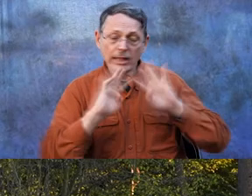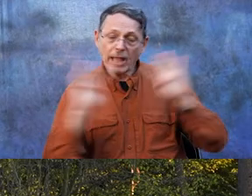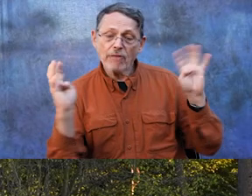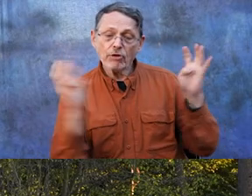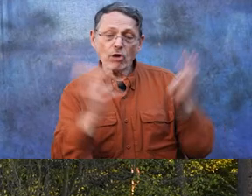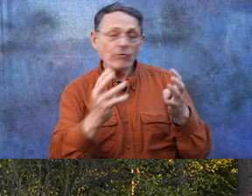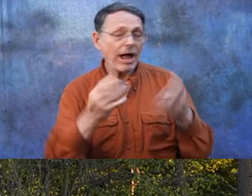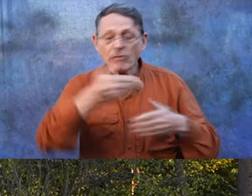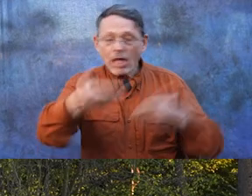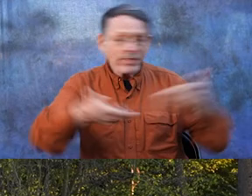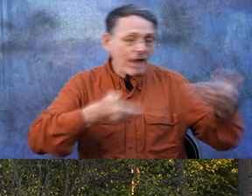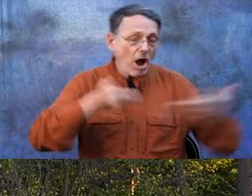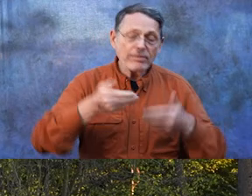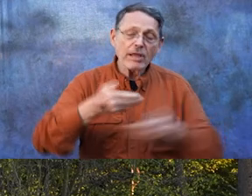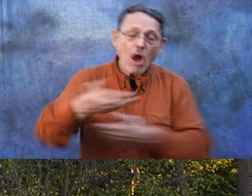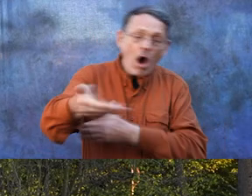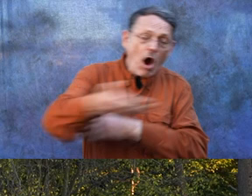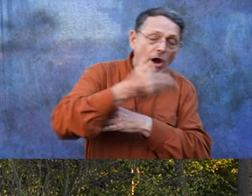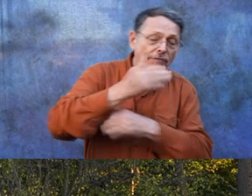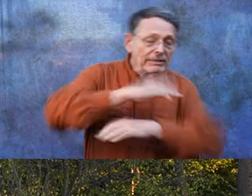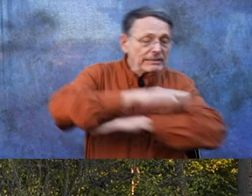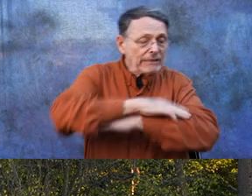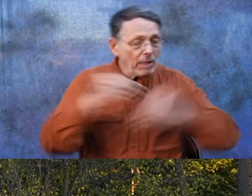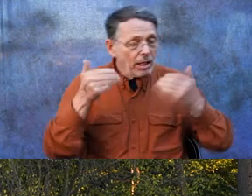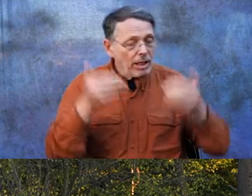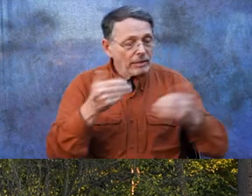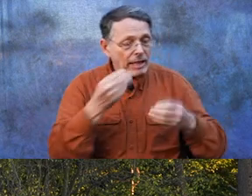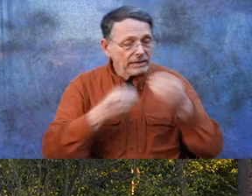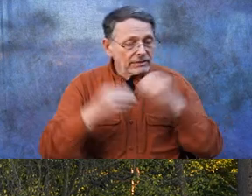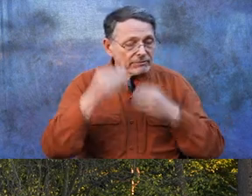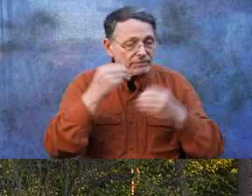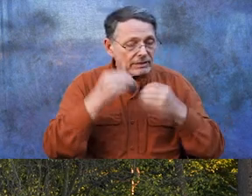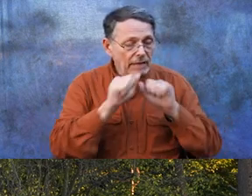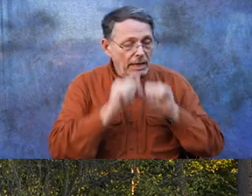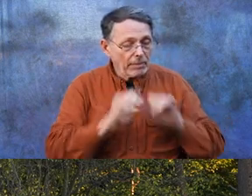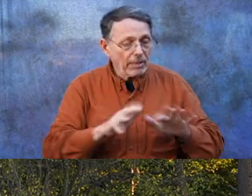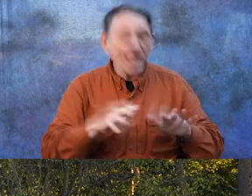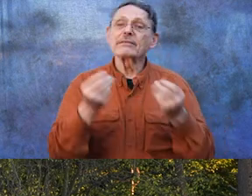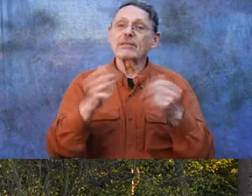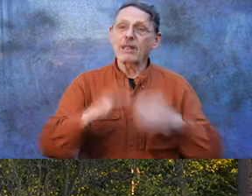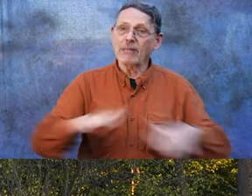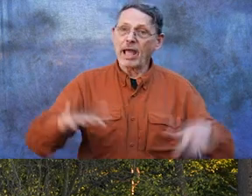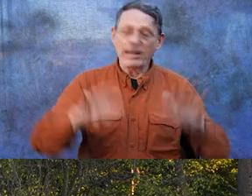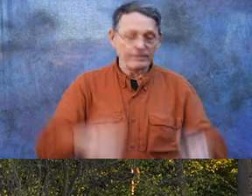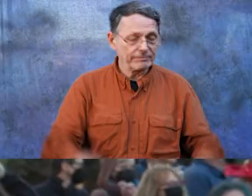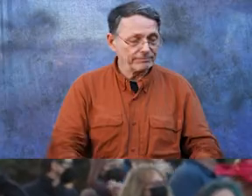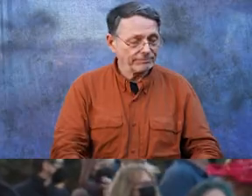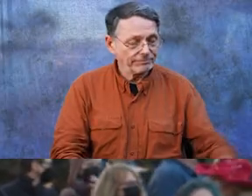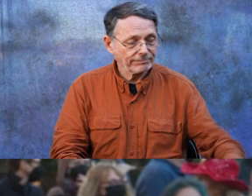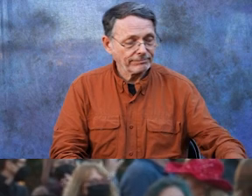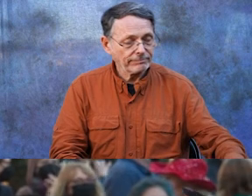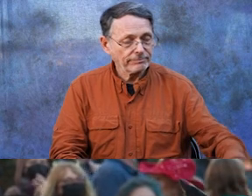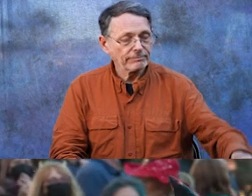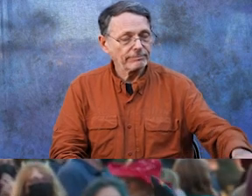the harvest table. Gather round the harvest table. Let us feast and bless the land. Let us